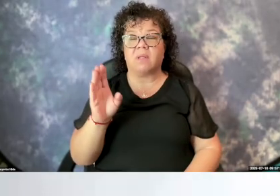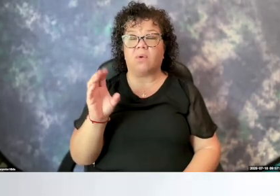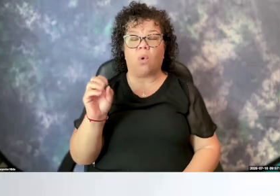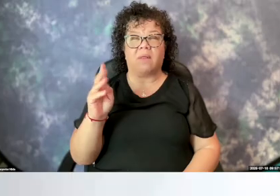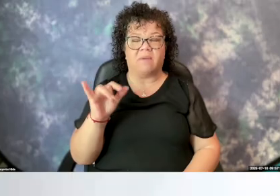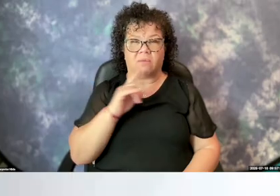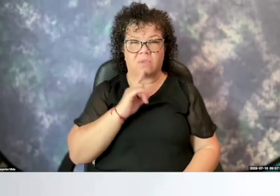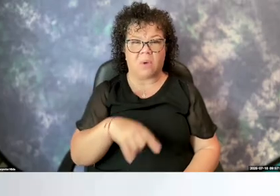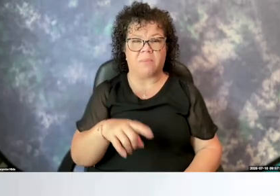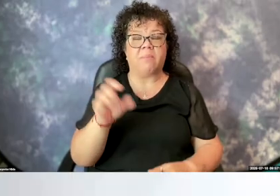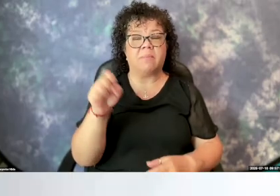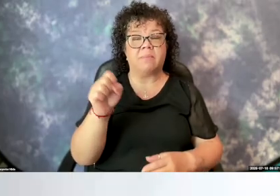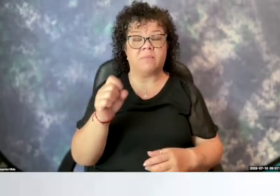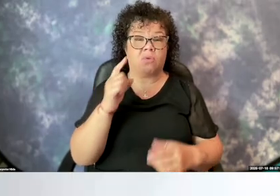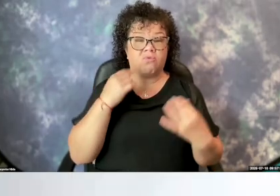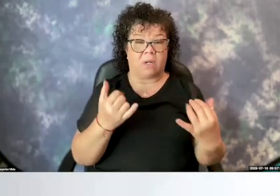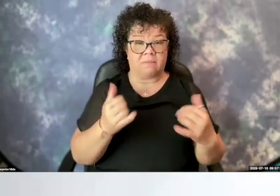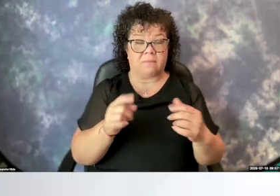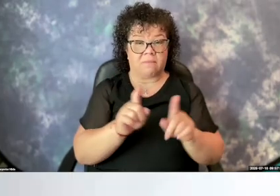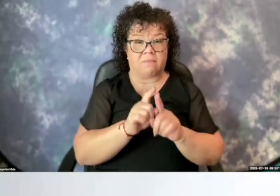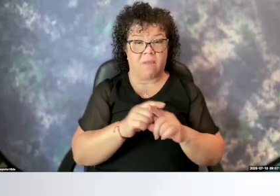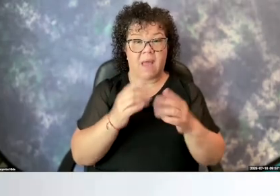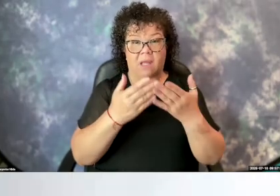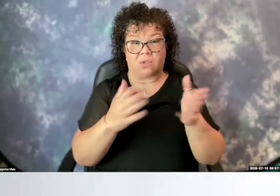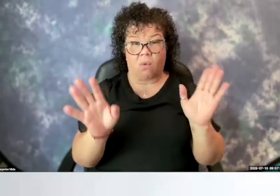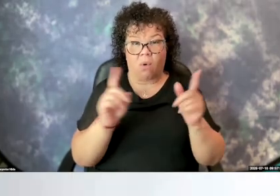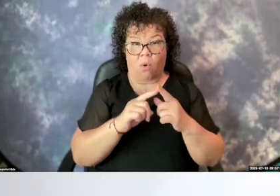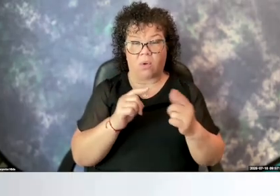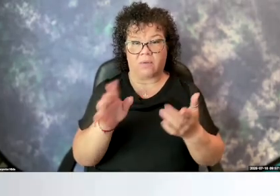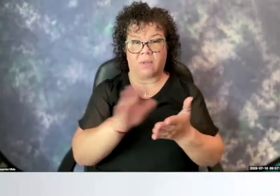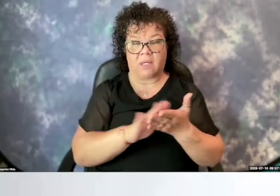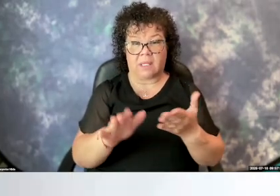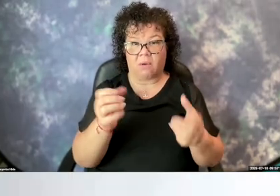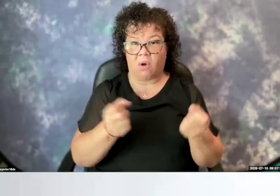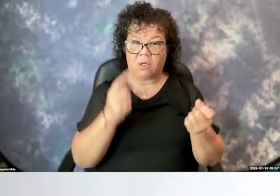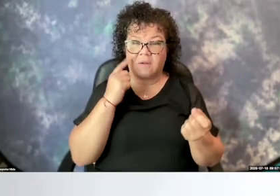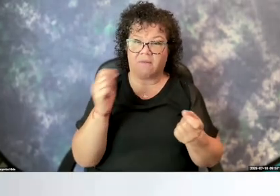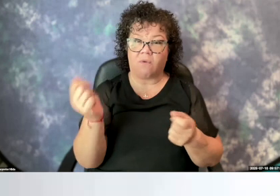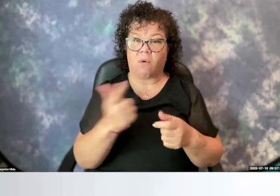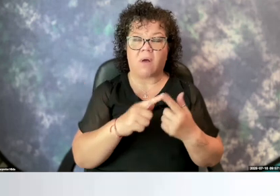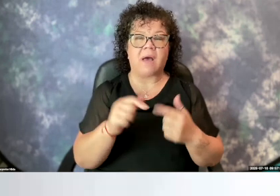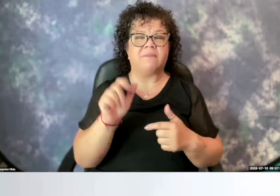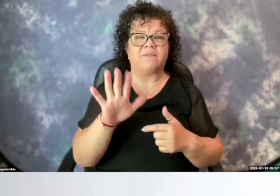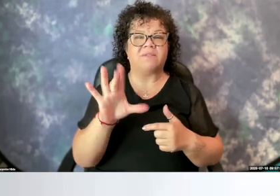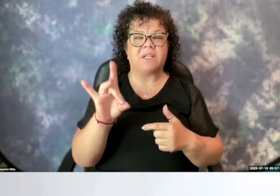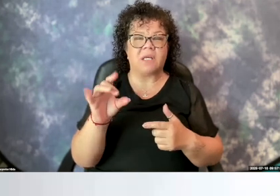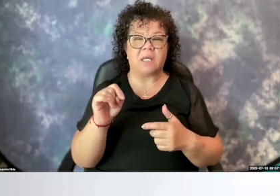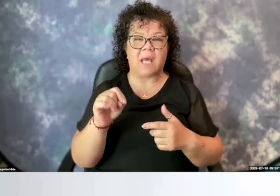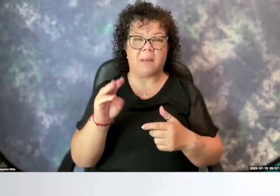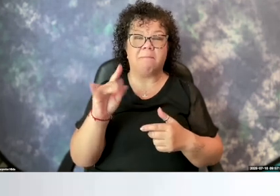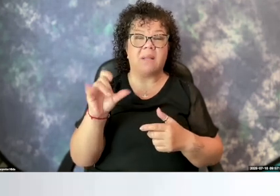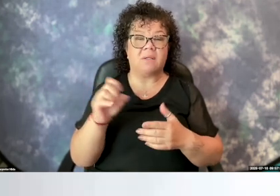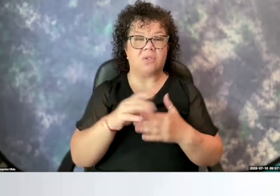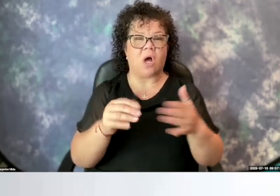right now, as a whole, the Regional Clean Cars for All program has about $58.4 million in